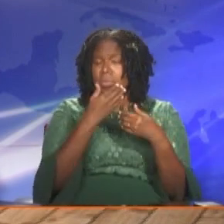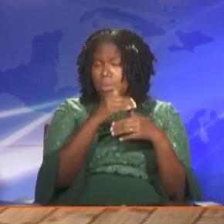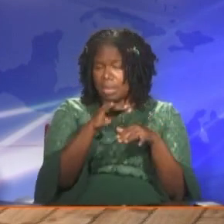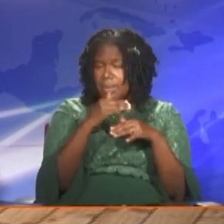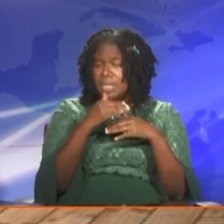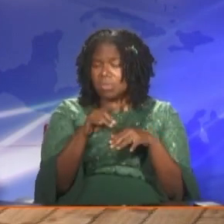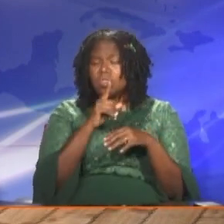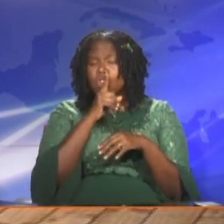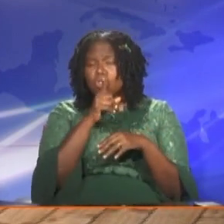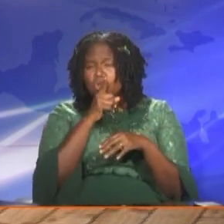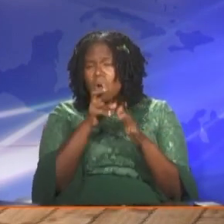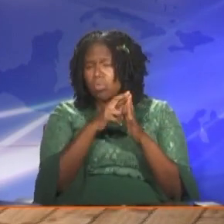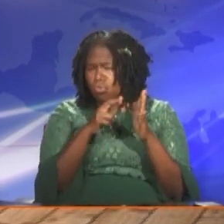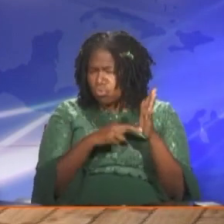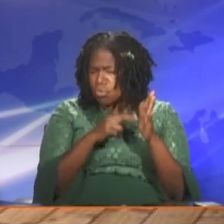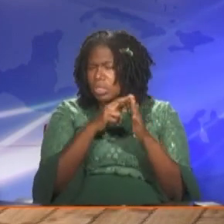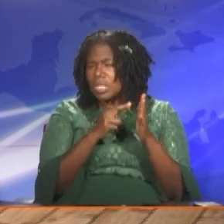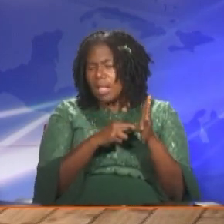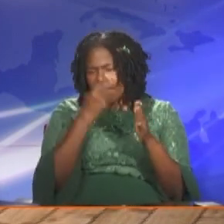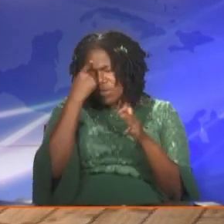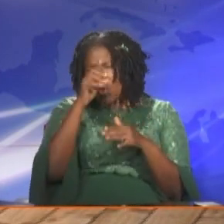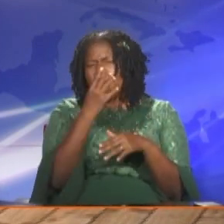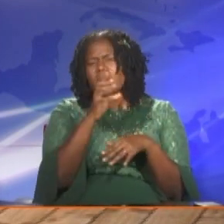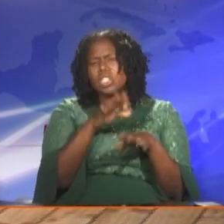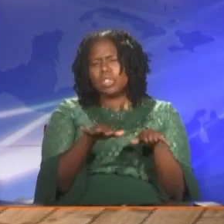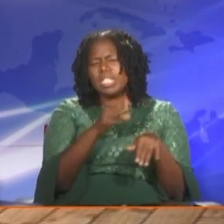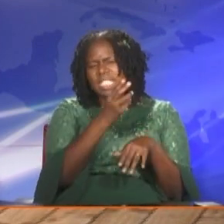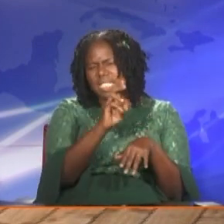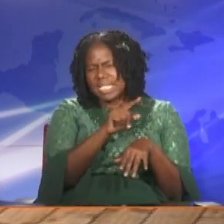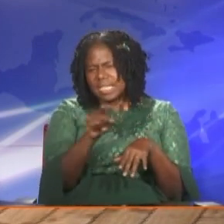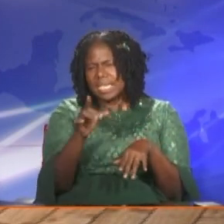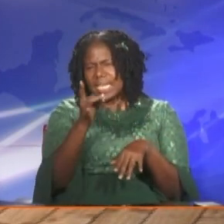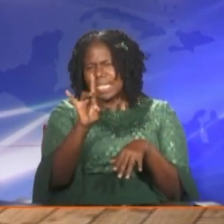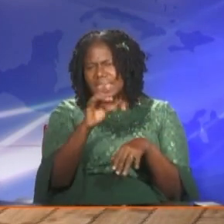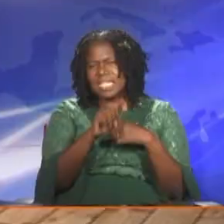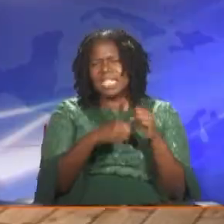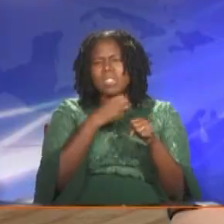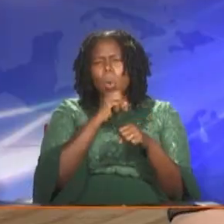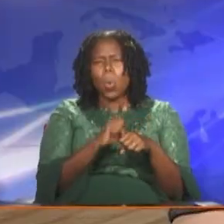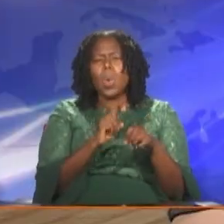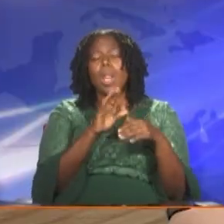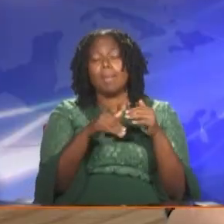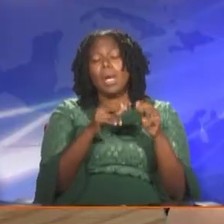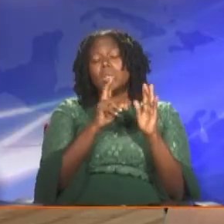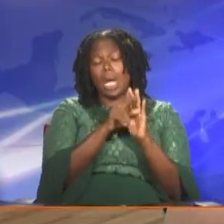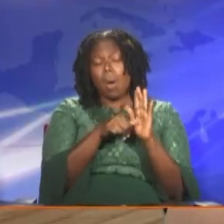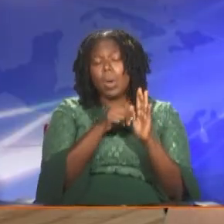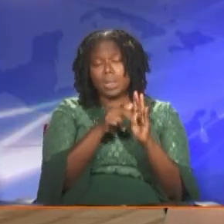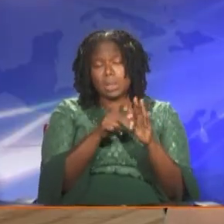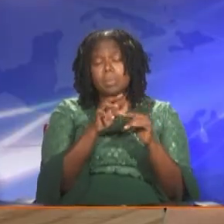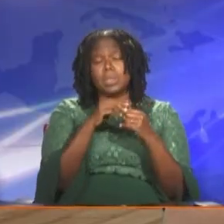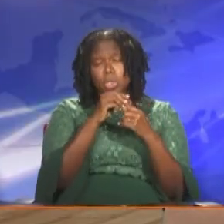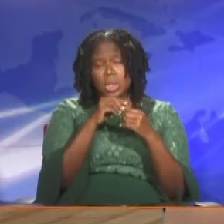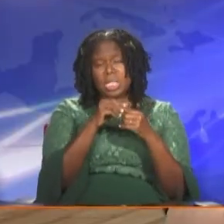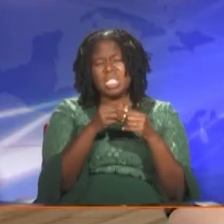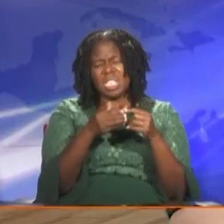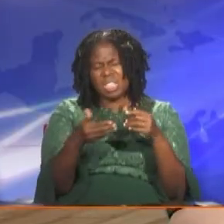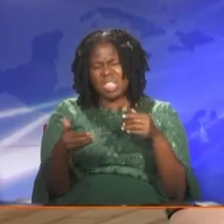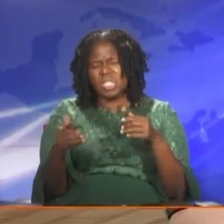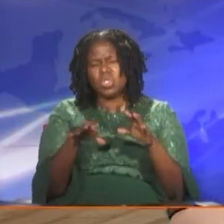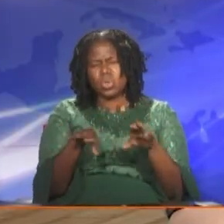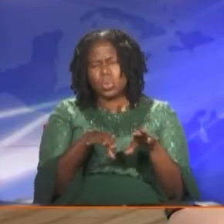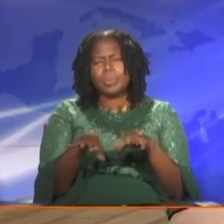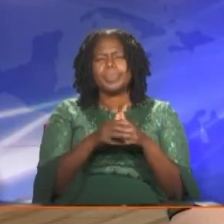types of work and the limits in the hours and that they can work. Okay. You also mentioned, types of